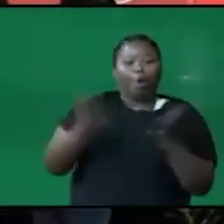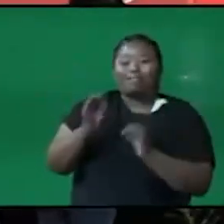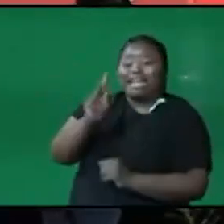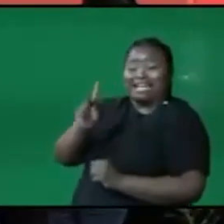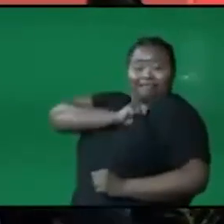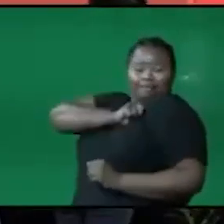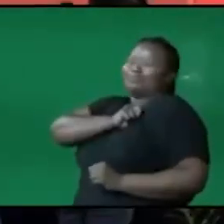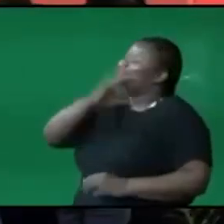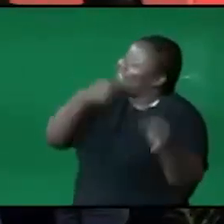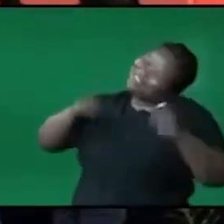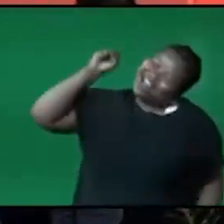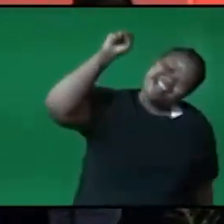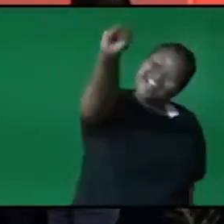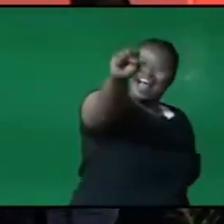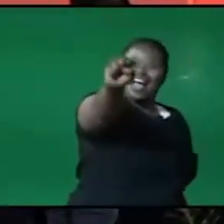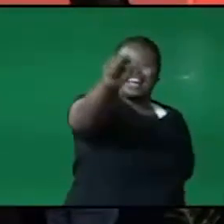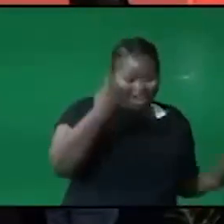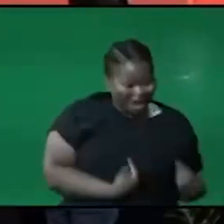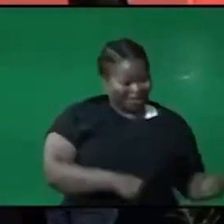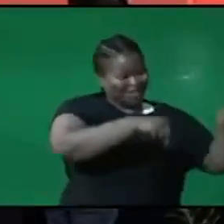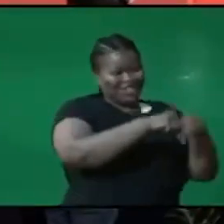forward. Amandla.